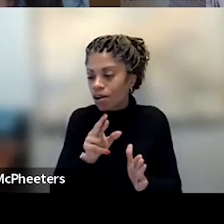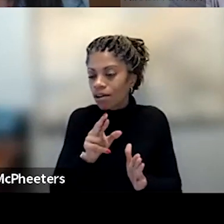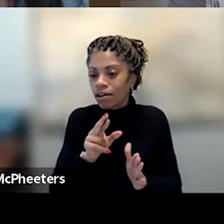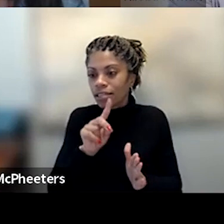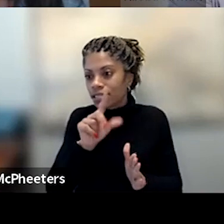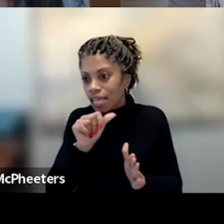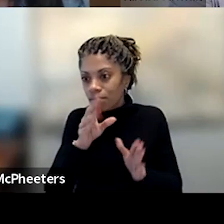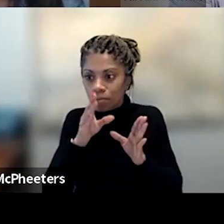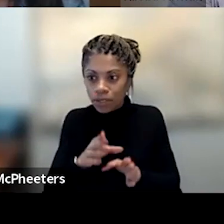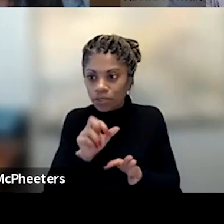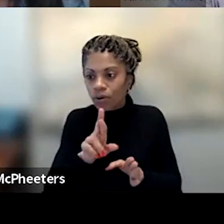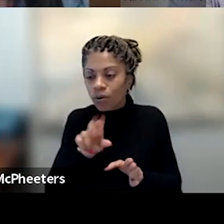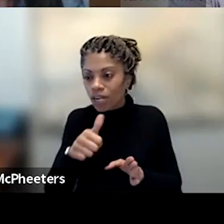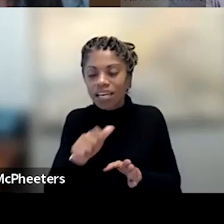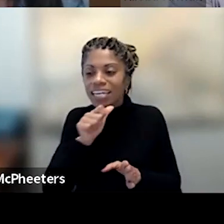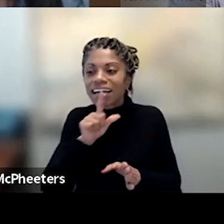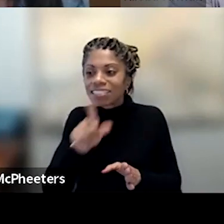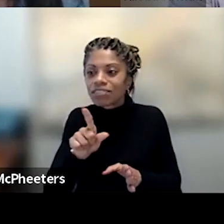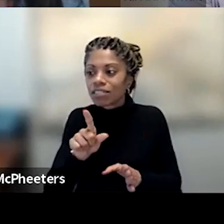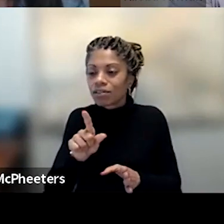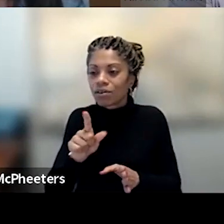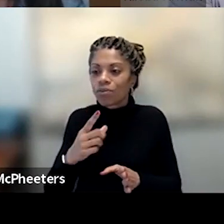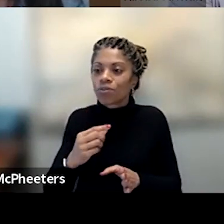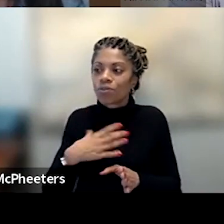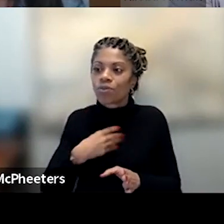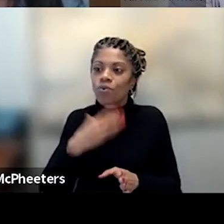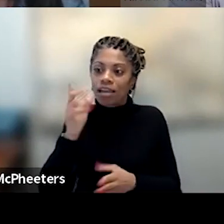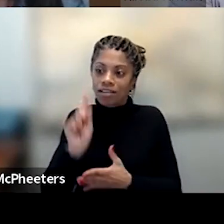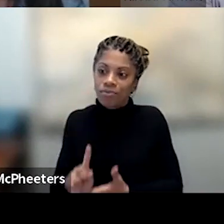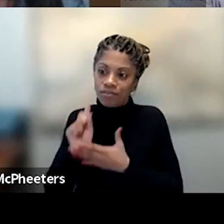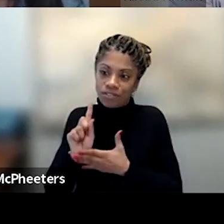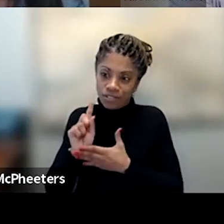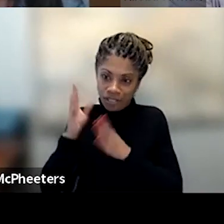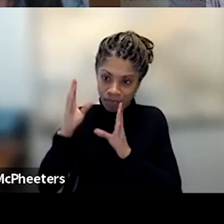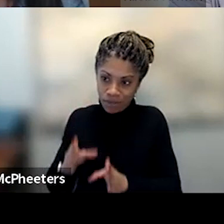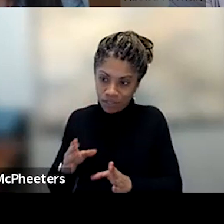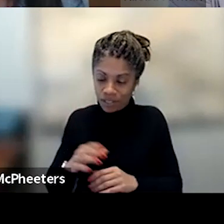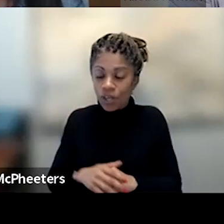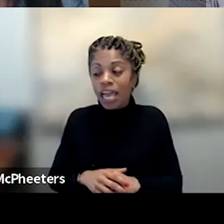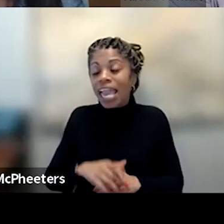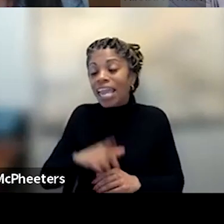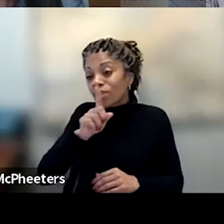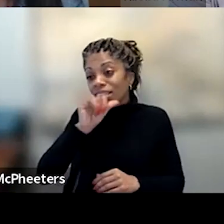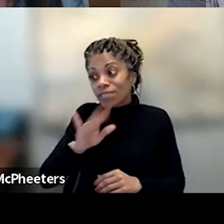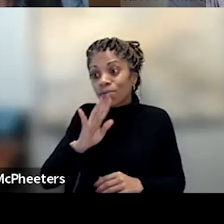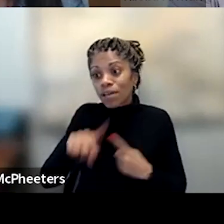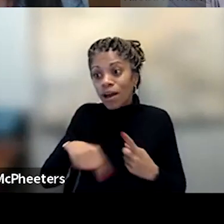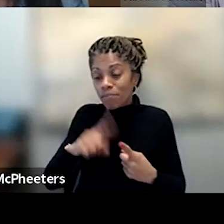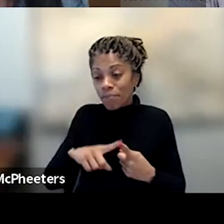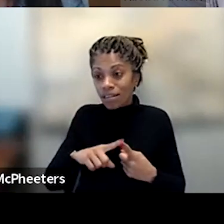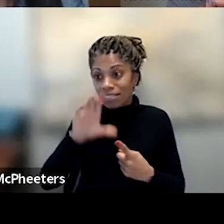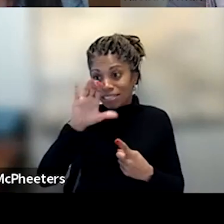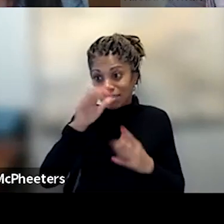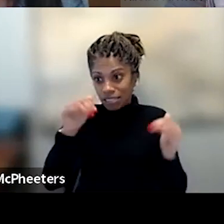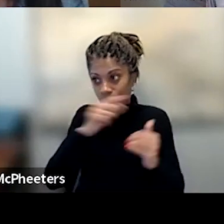about moving the needle, white, straight, executive, et cetera, men, baby